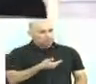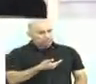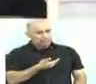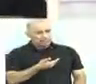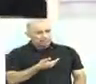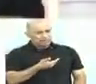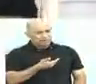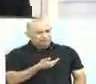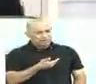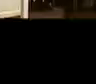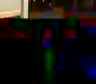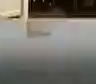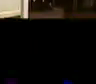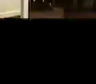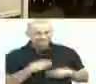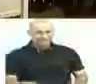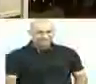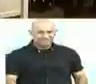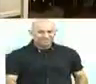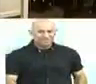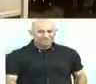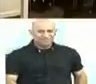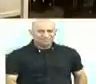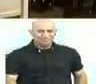to receive. Amen.